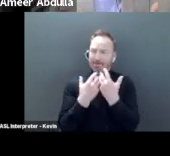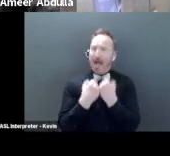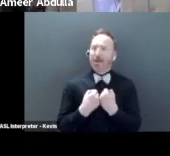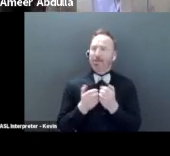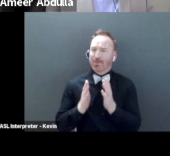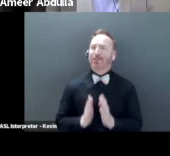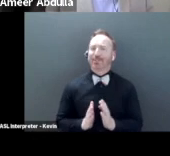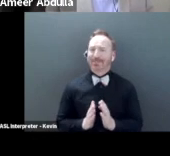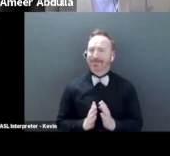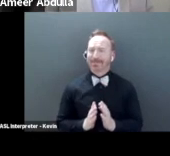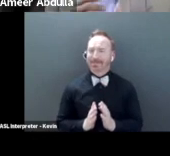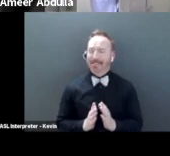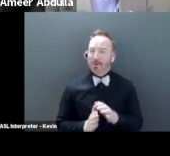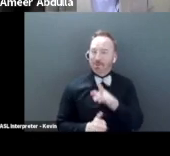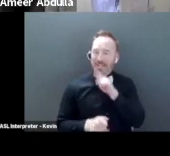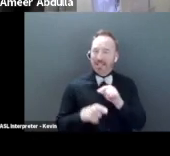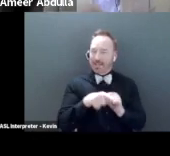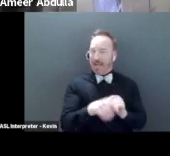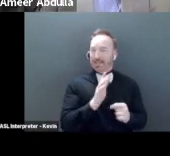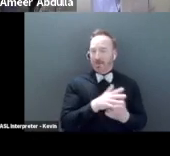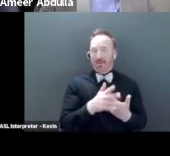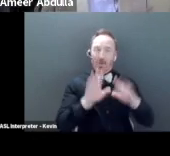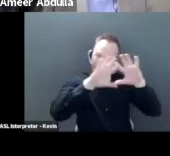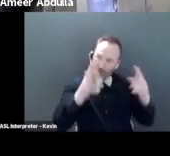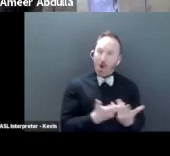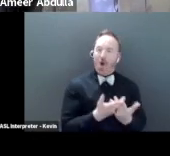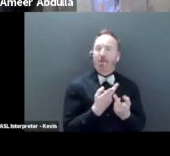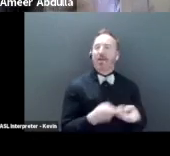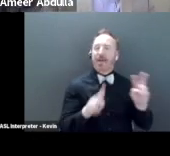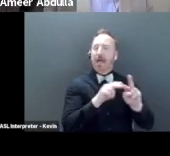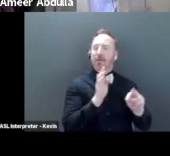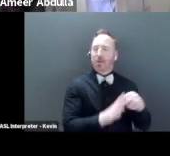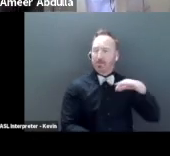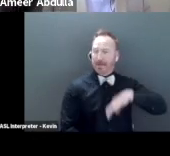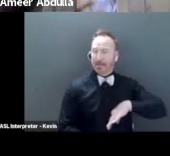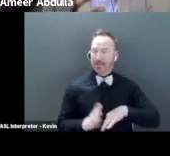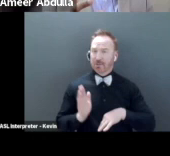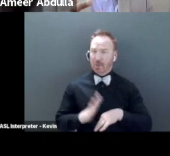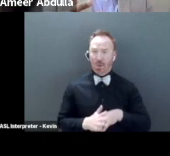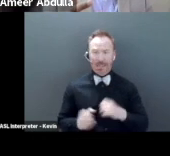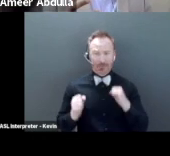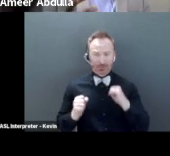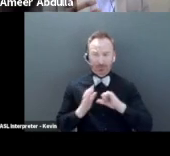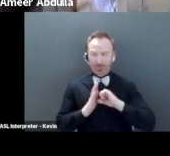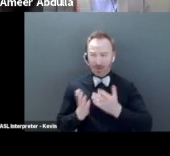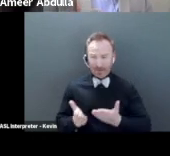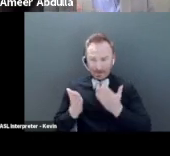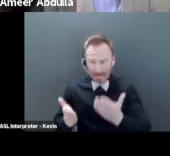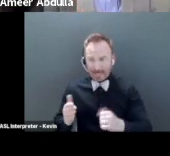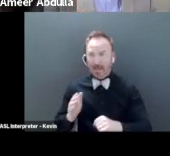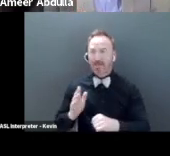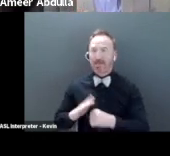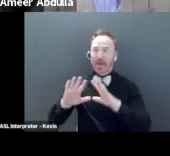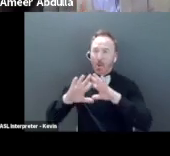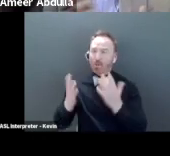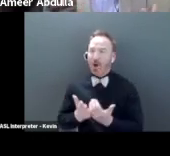lead to an overall higher value. So strongly recommend that the hygiene and the overall compensation is done in a